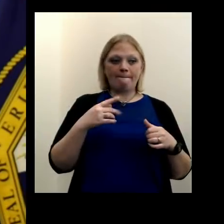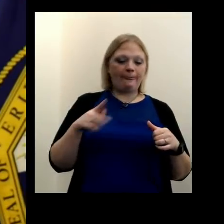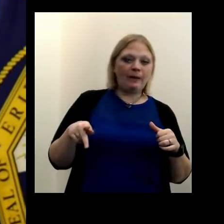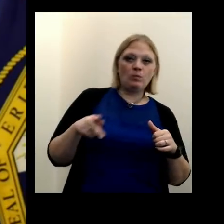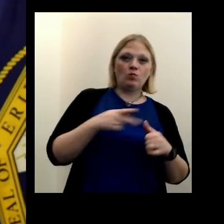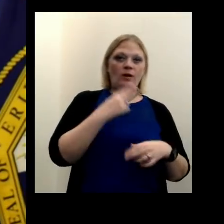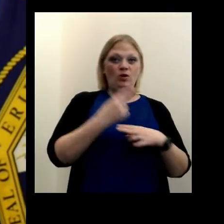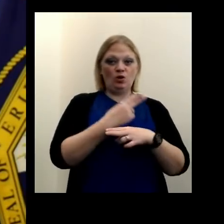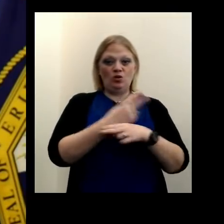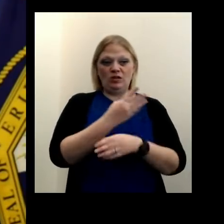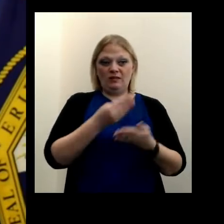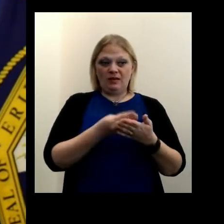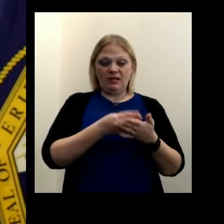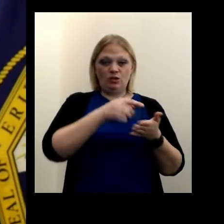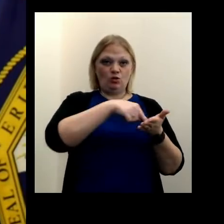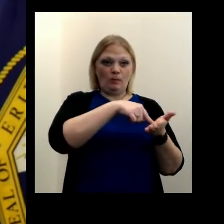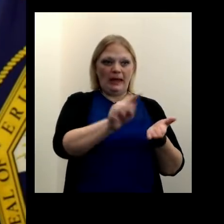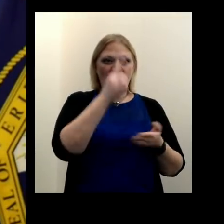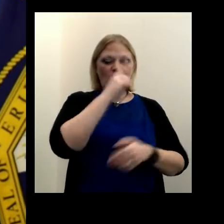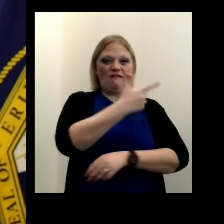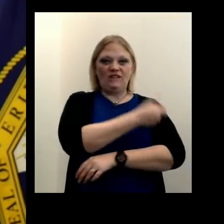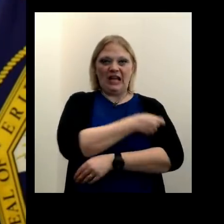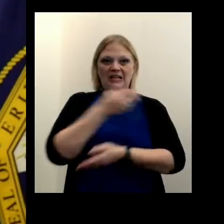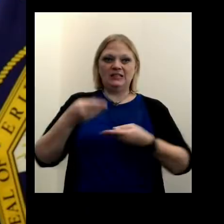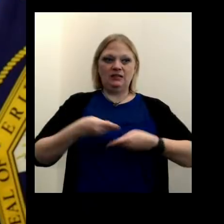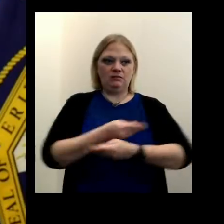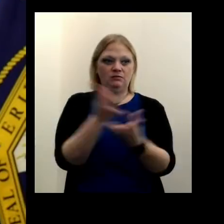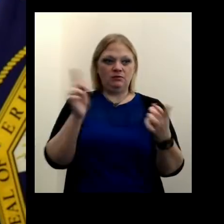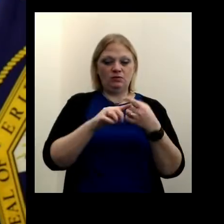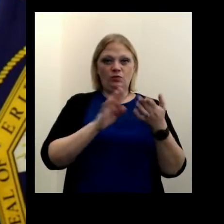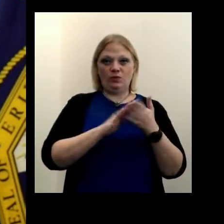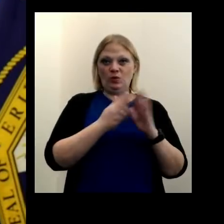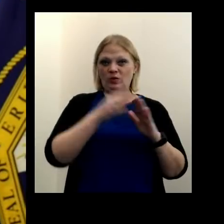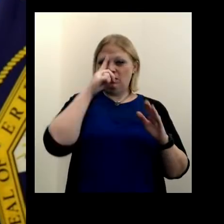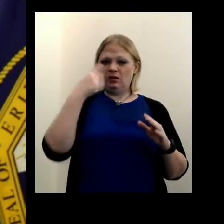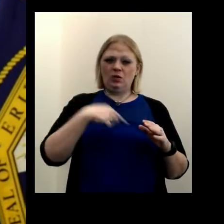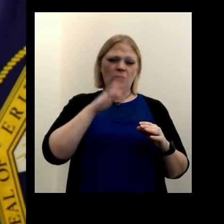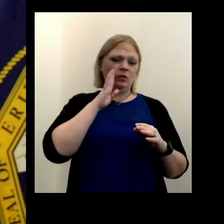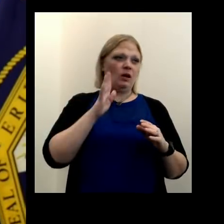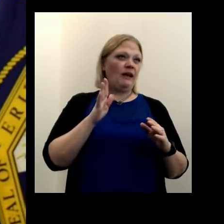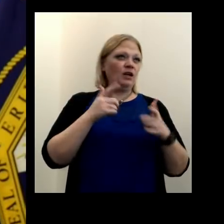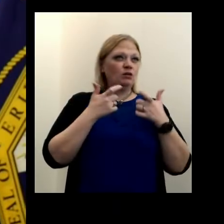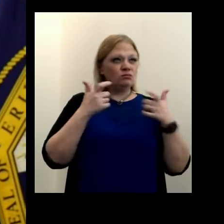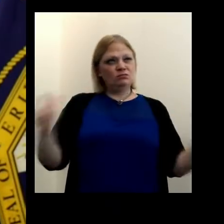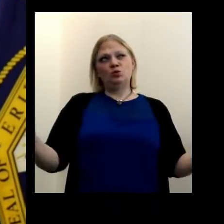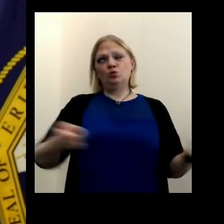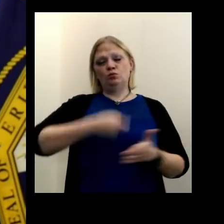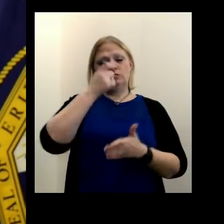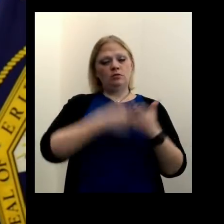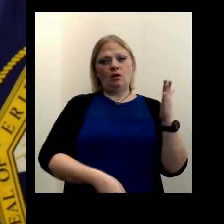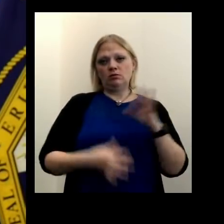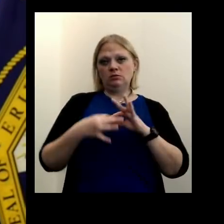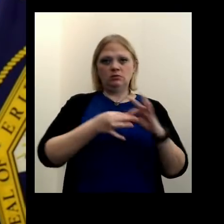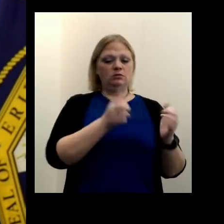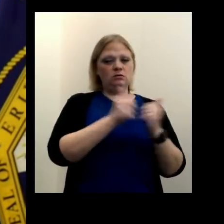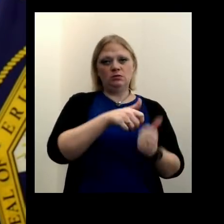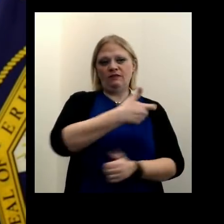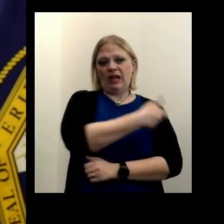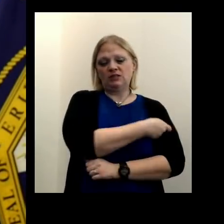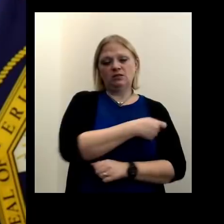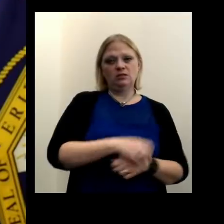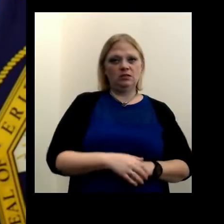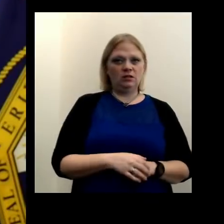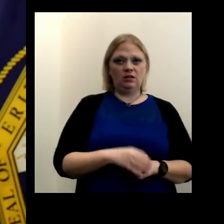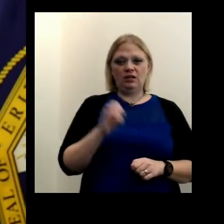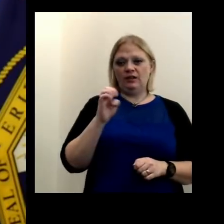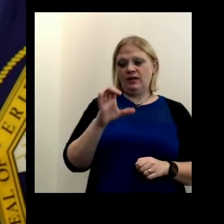of that funding is going to be to pay for the vaccine delivery for our community, because we're going to have huge costs associated with the vaccine delivery. Erie